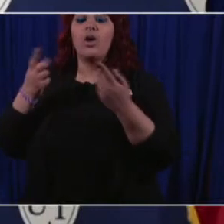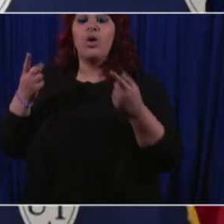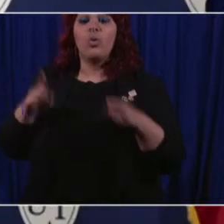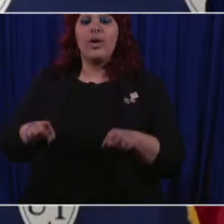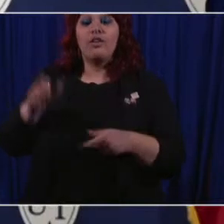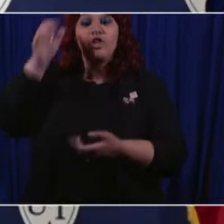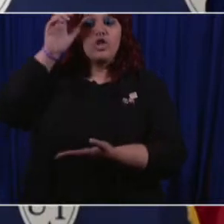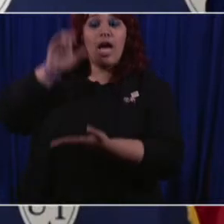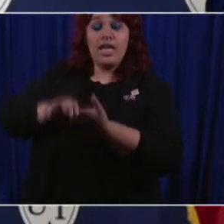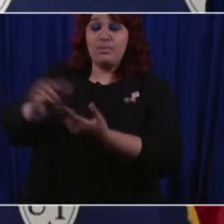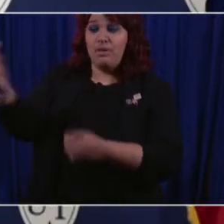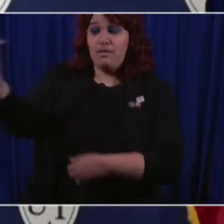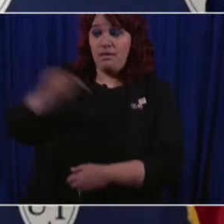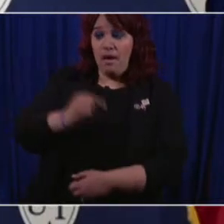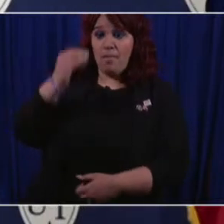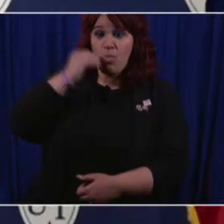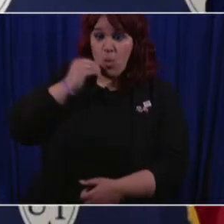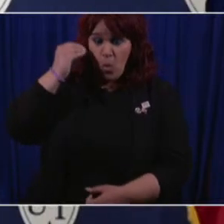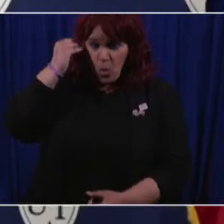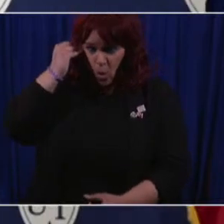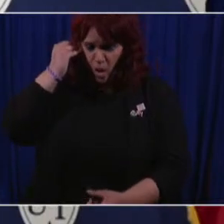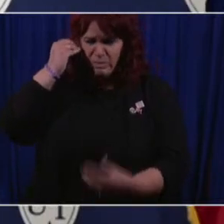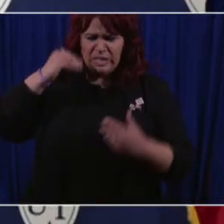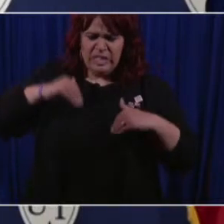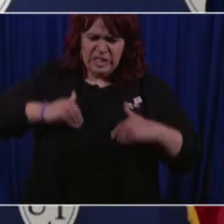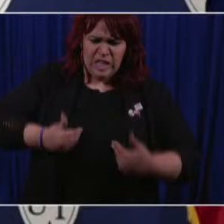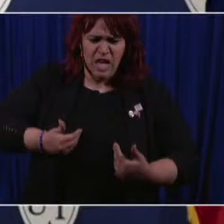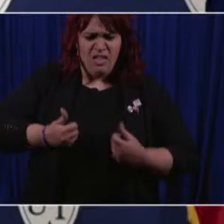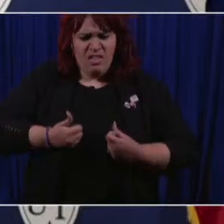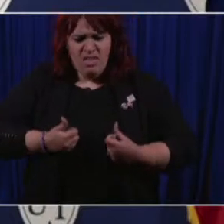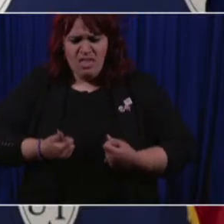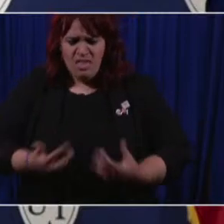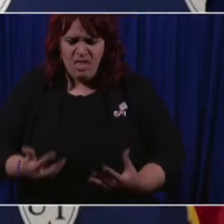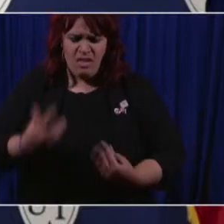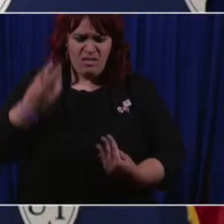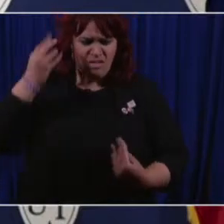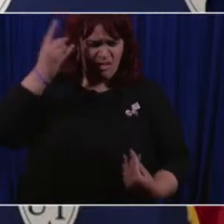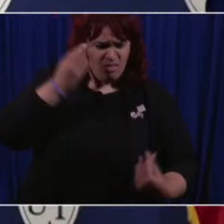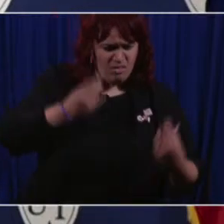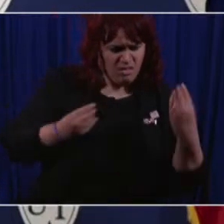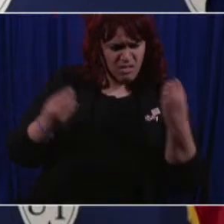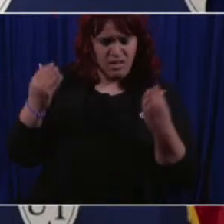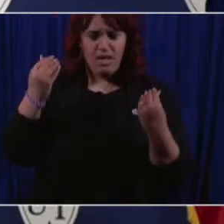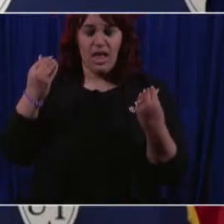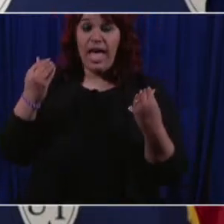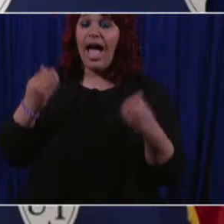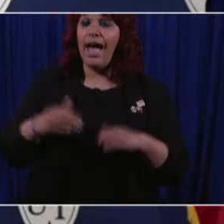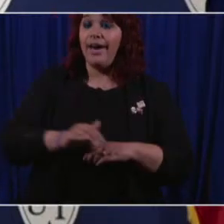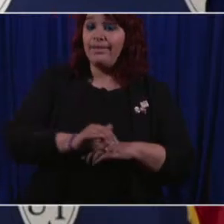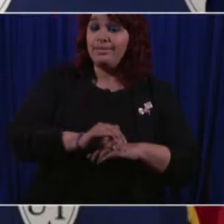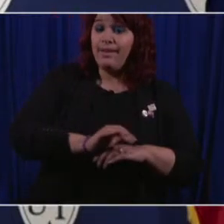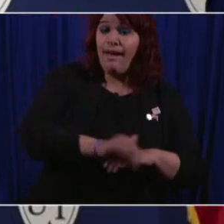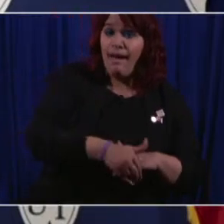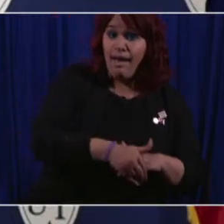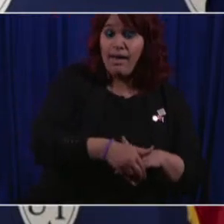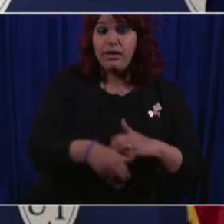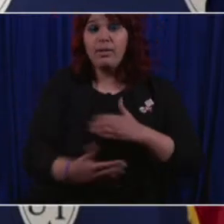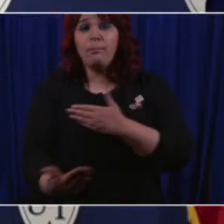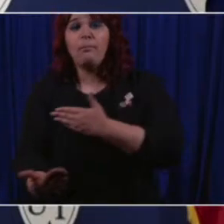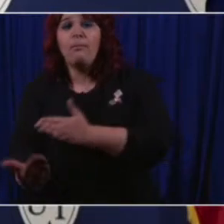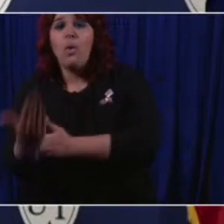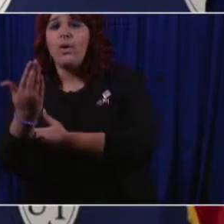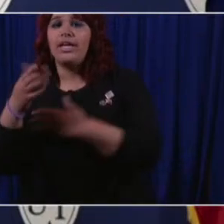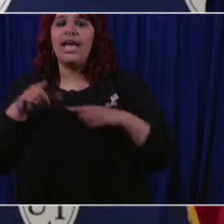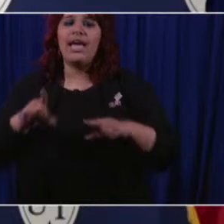and recharge? What did you say to him when he comes, and what do you say to him in the morning as he leaves to recharge